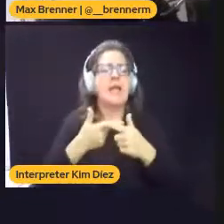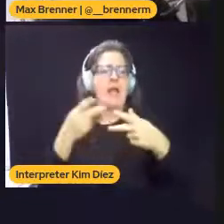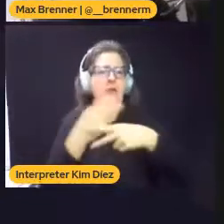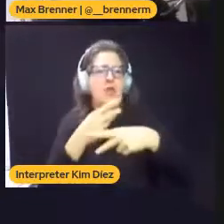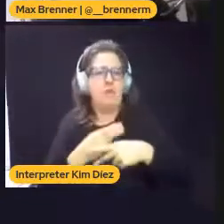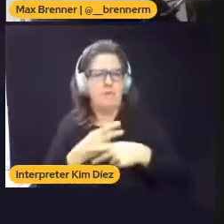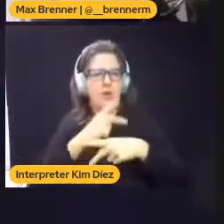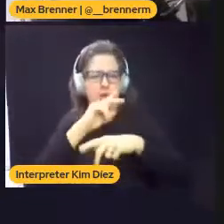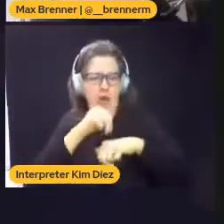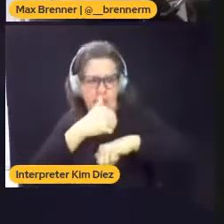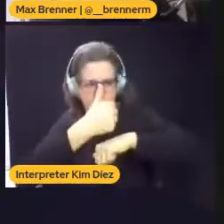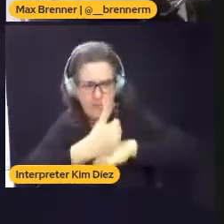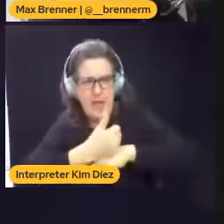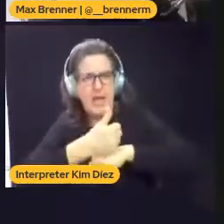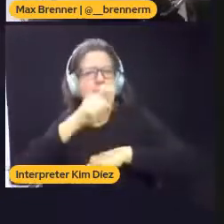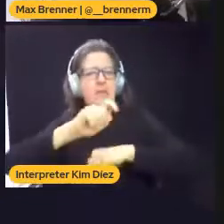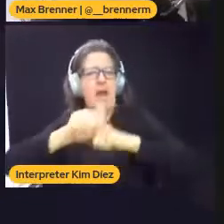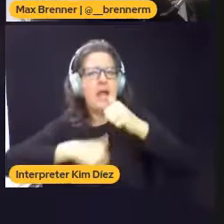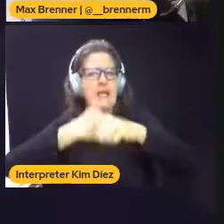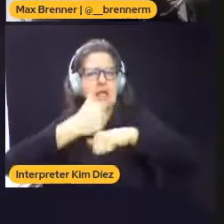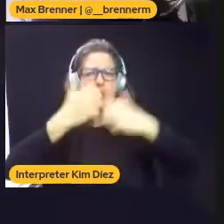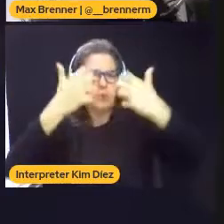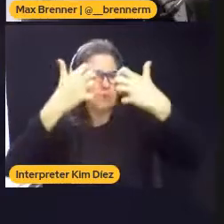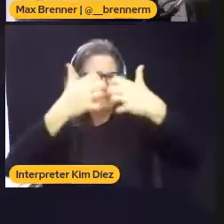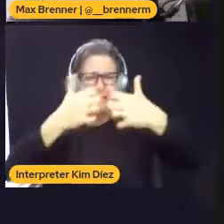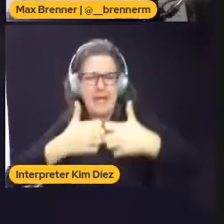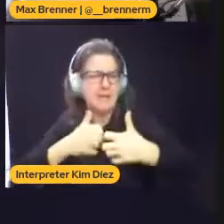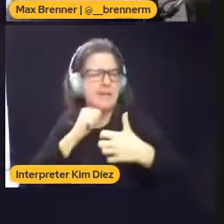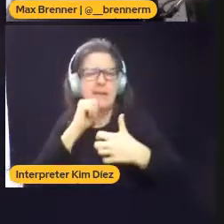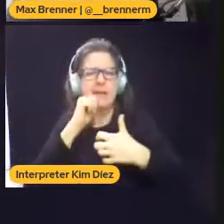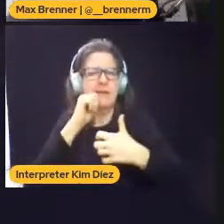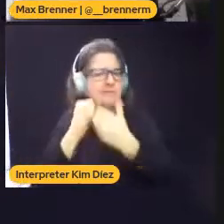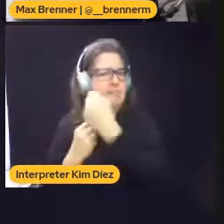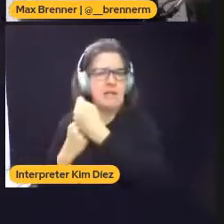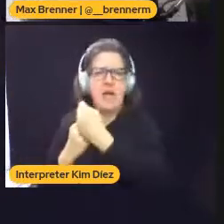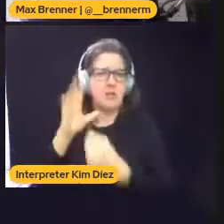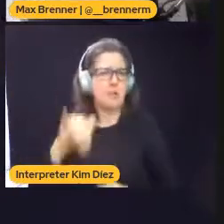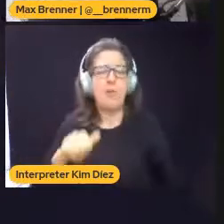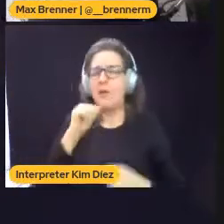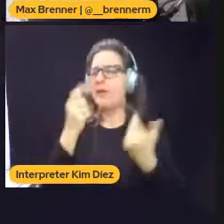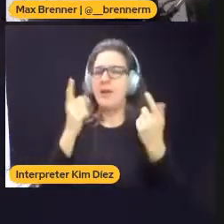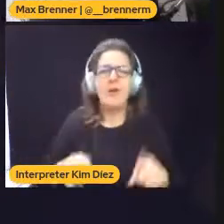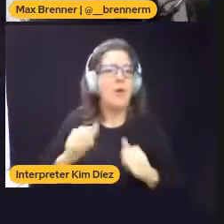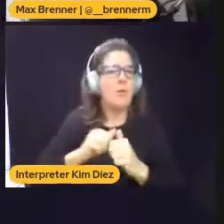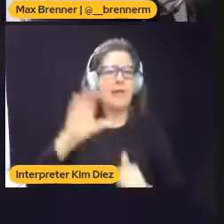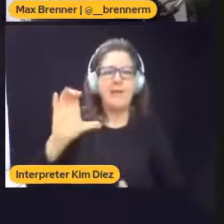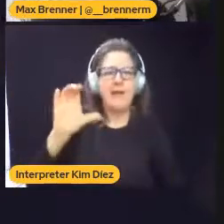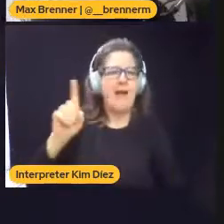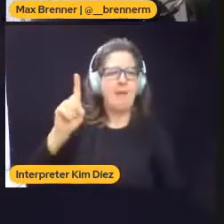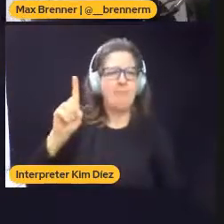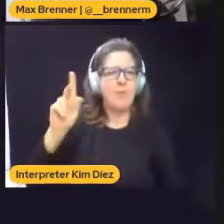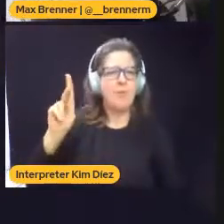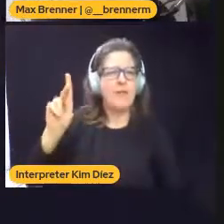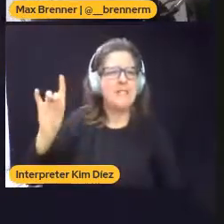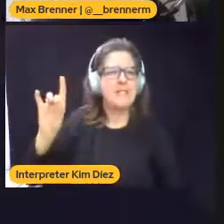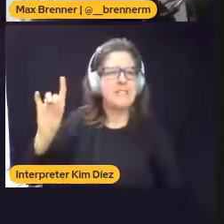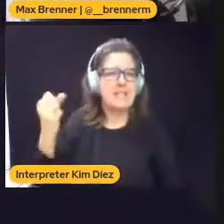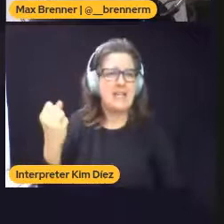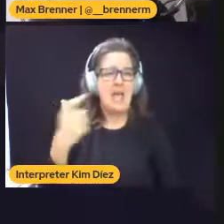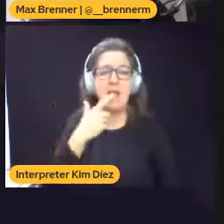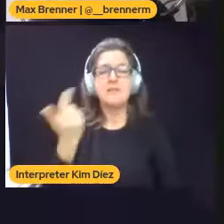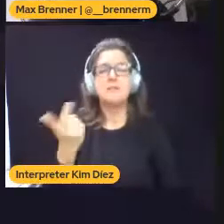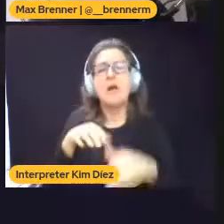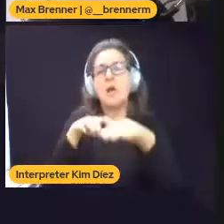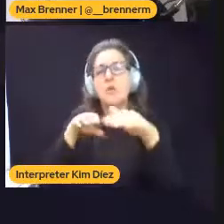chart is not being supported by the chart. This is not going to happen to you with CDK8s because you can access all the components within the